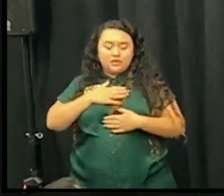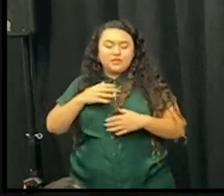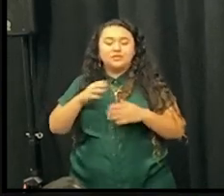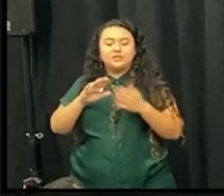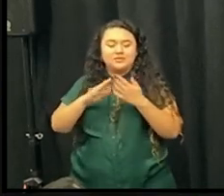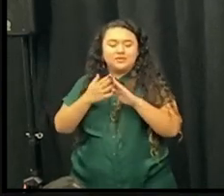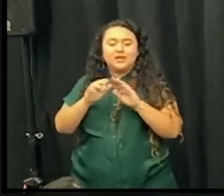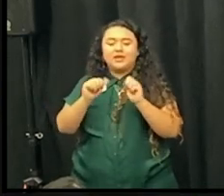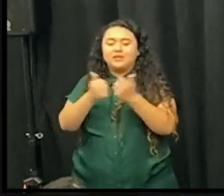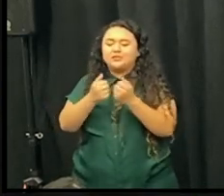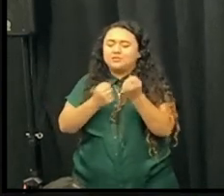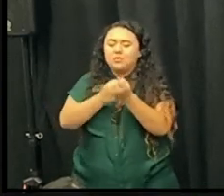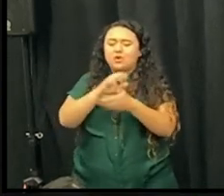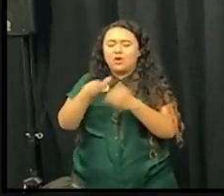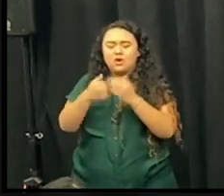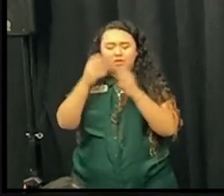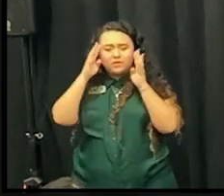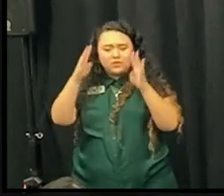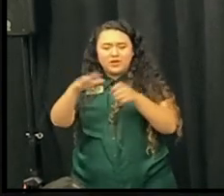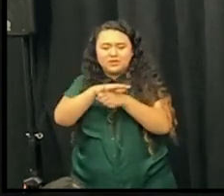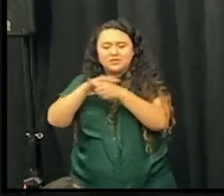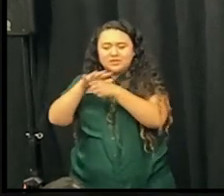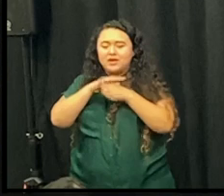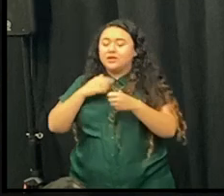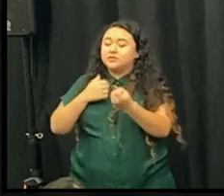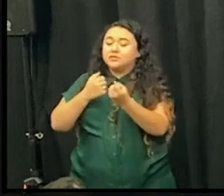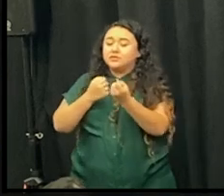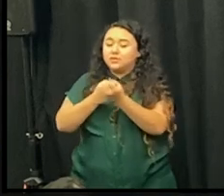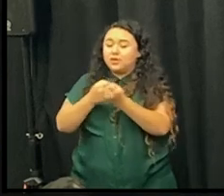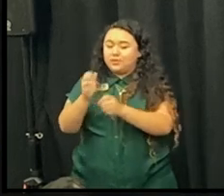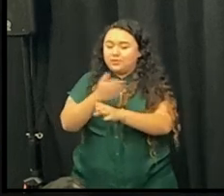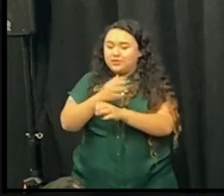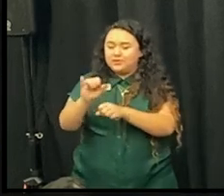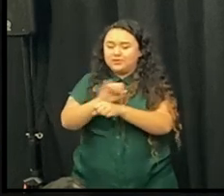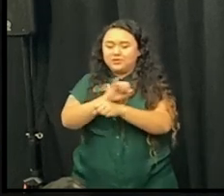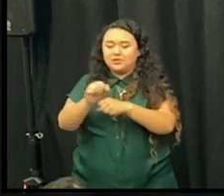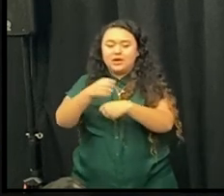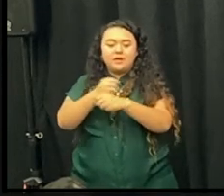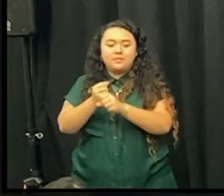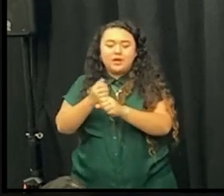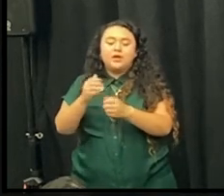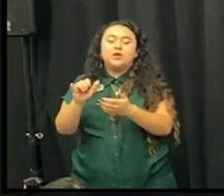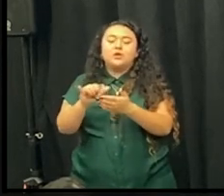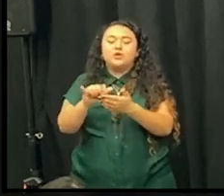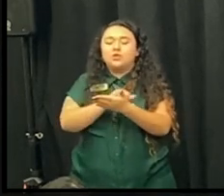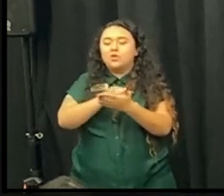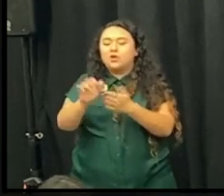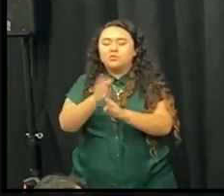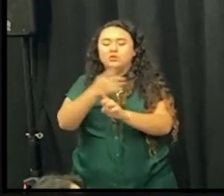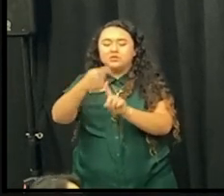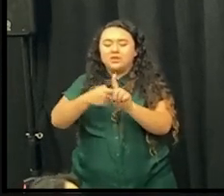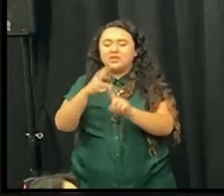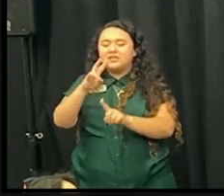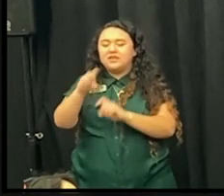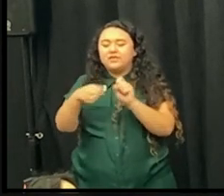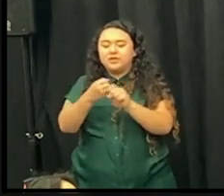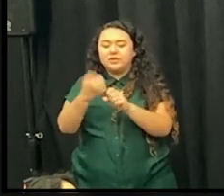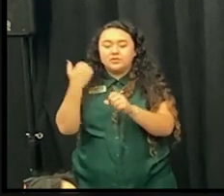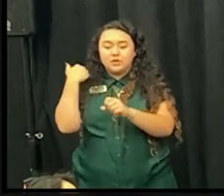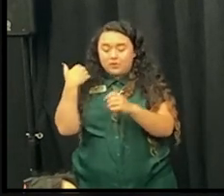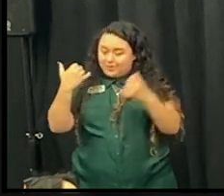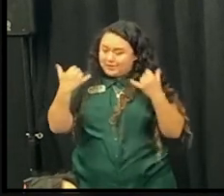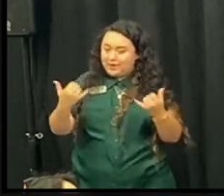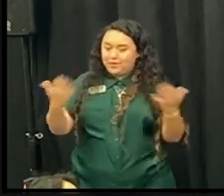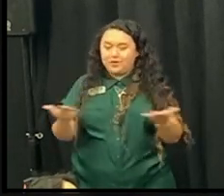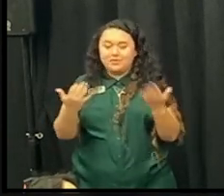creative sectors, and I'm the person who supports the music industry. So I created New York Music Month about 7 years ago, and here we are